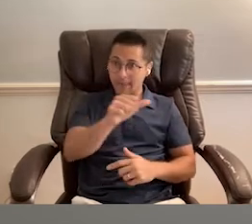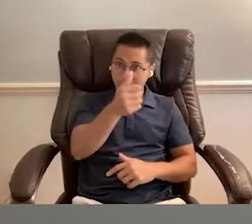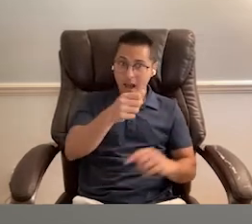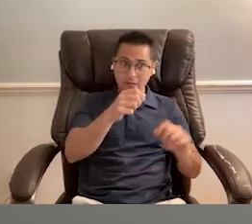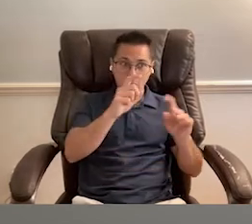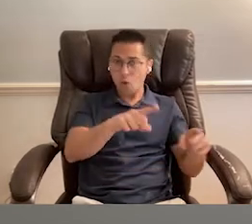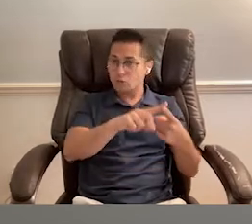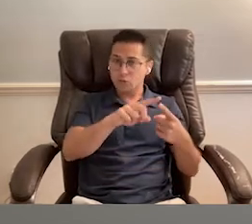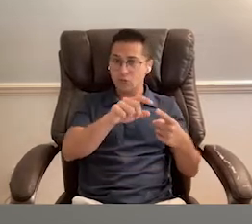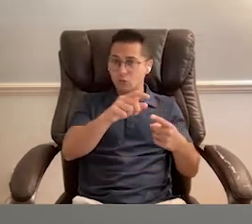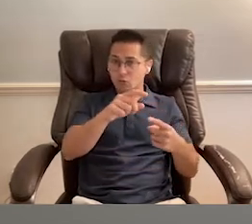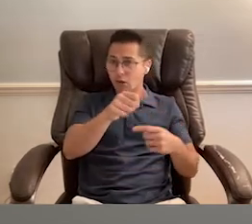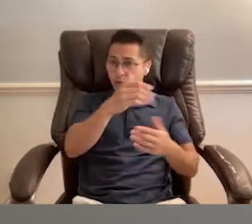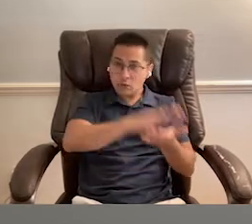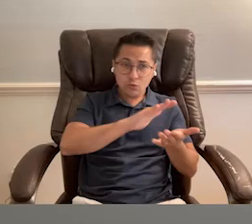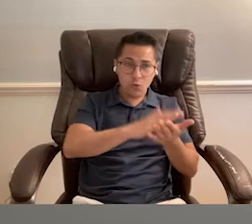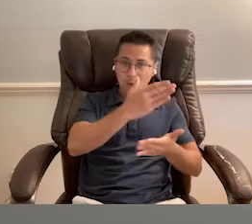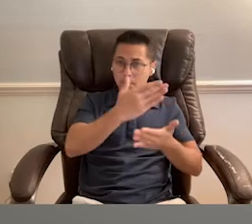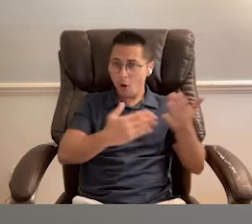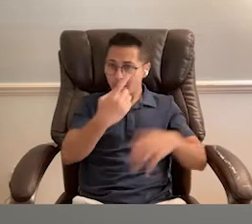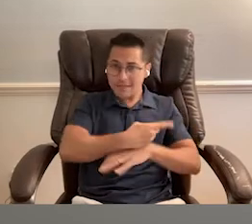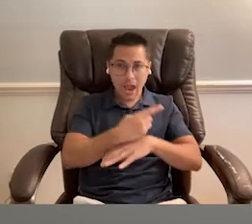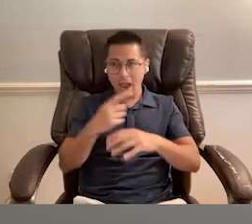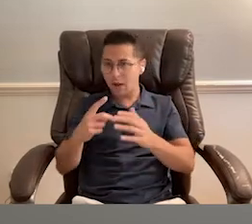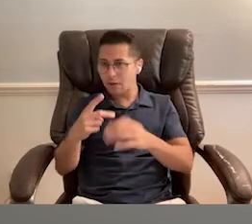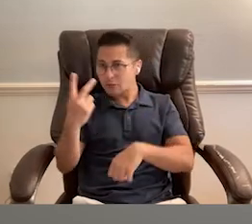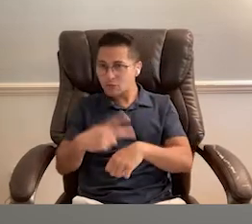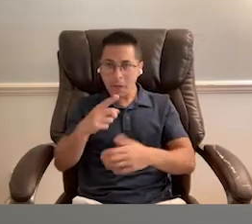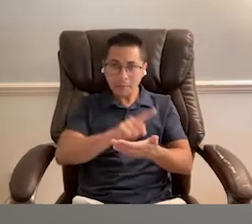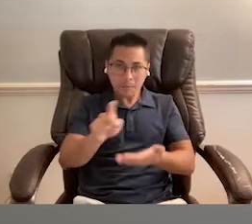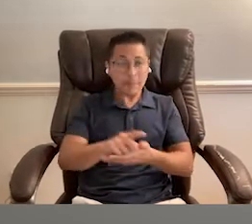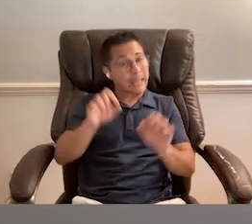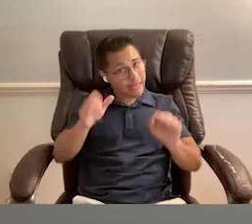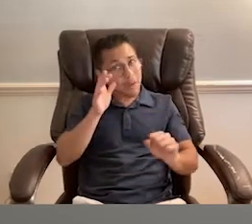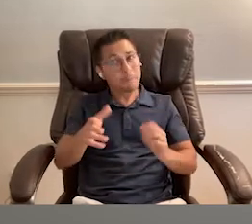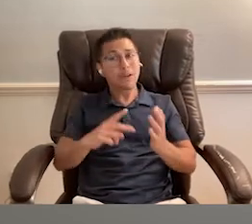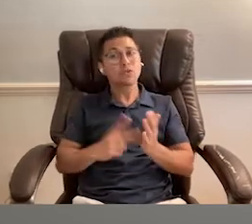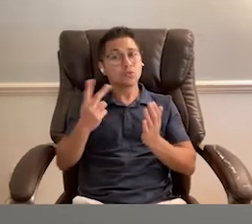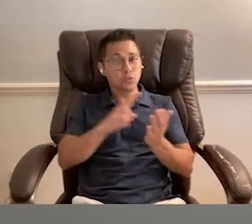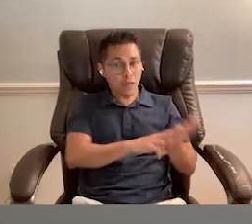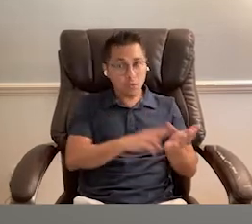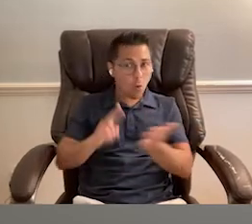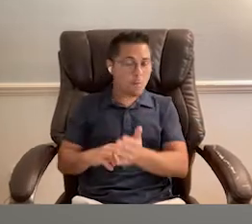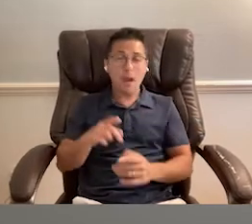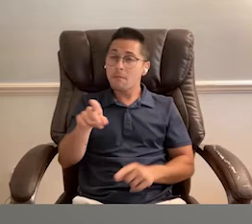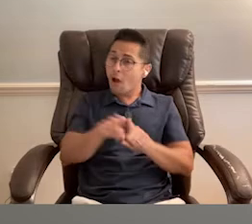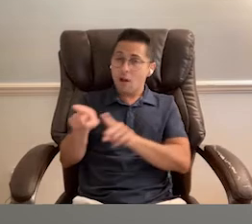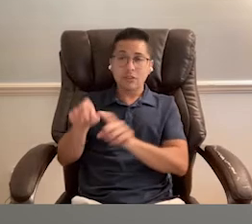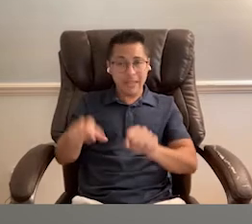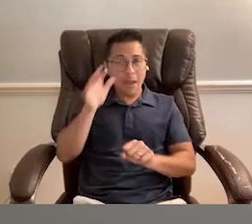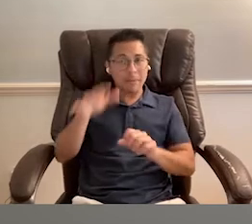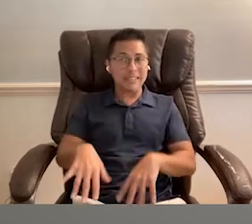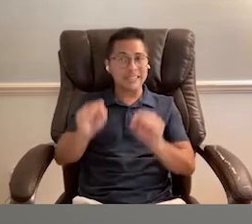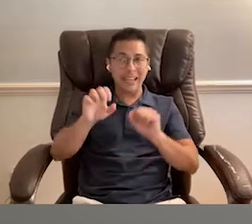I don't know if it's part of the day or like maybe twice a week. It could be dual enrollment, but you could also take it as an elective.